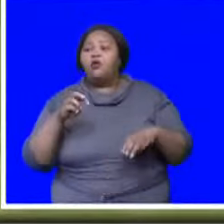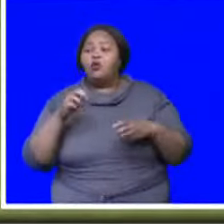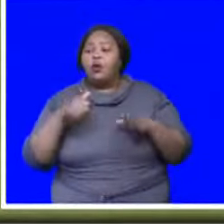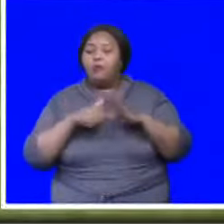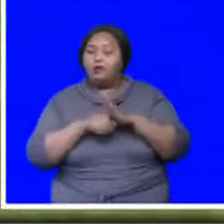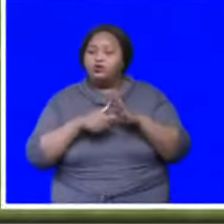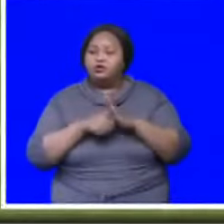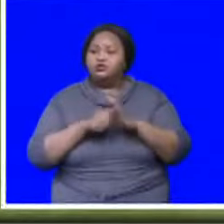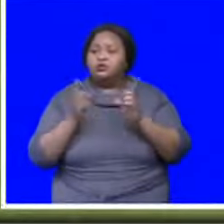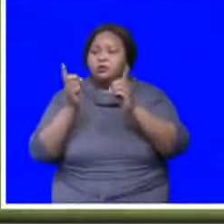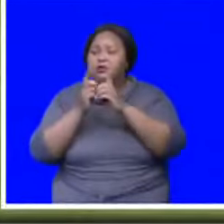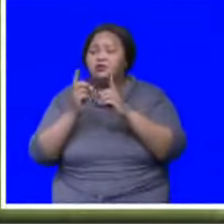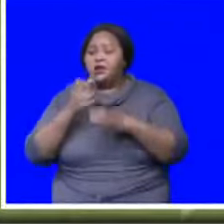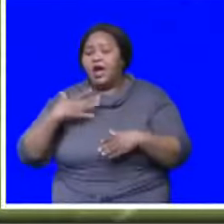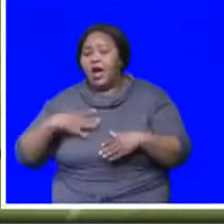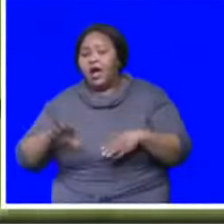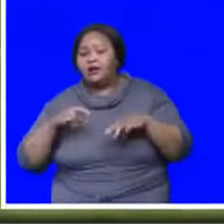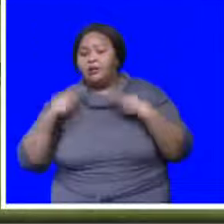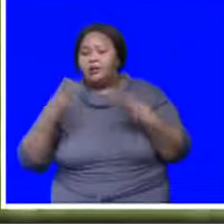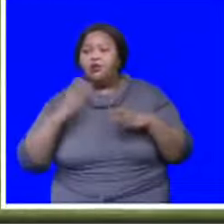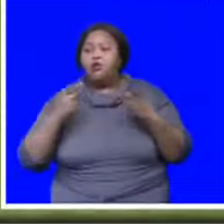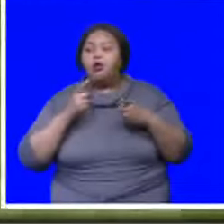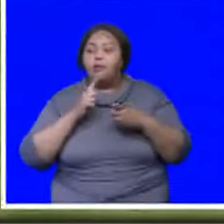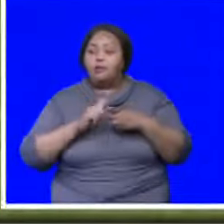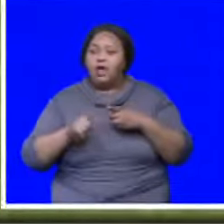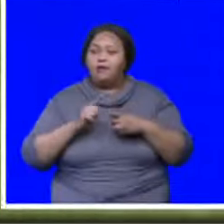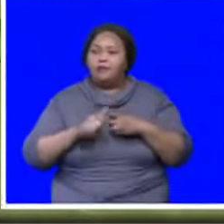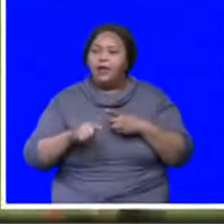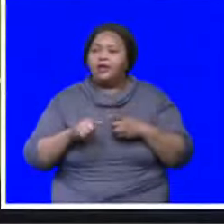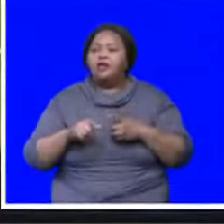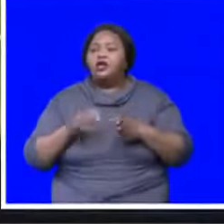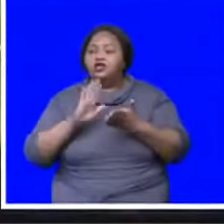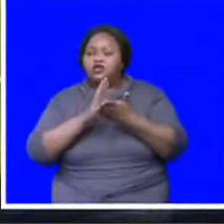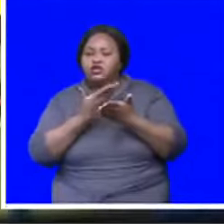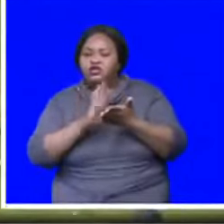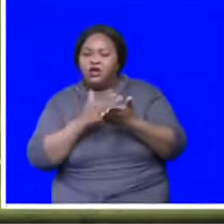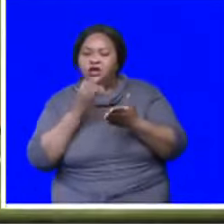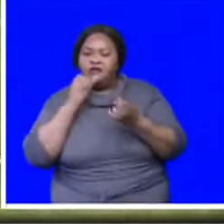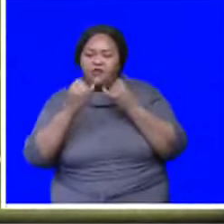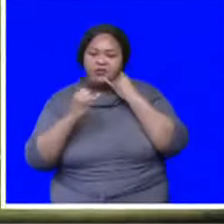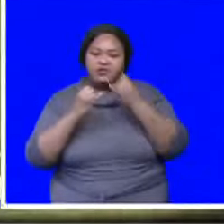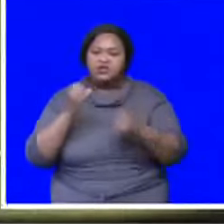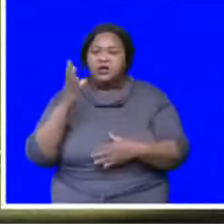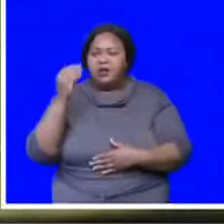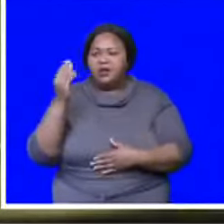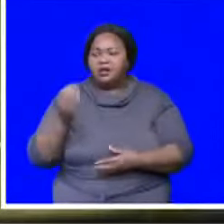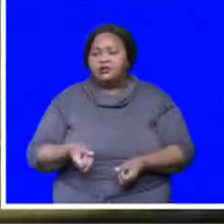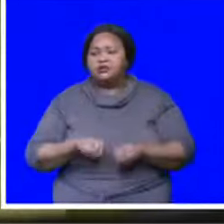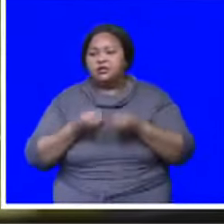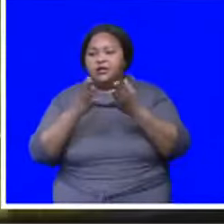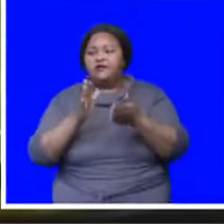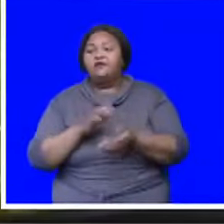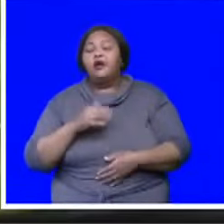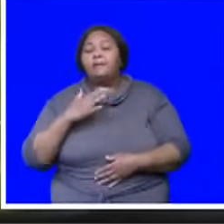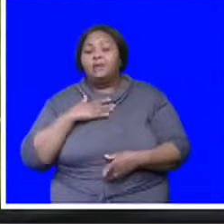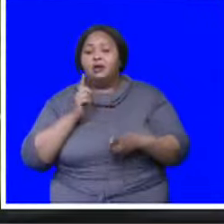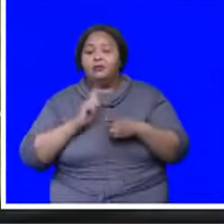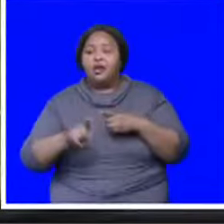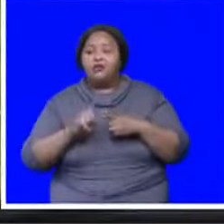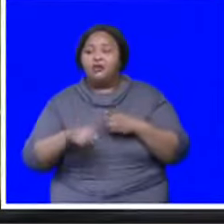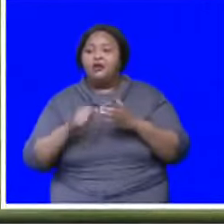nibe na good relationship nabanye abadlali, yabo. So njengami nje ngilana eNepal